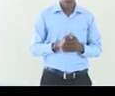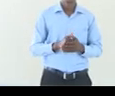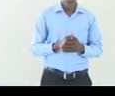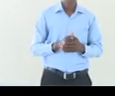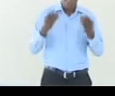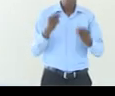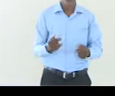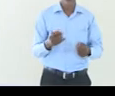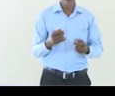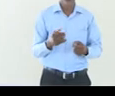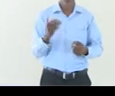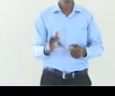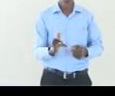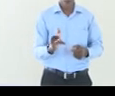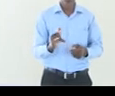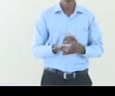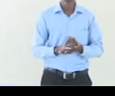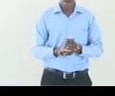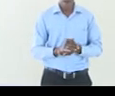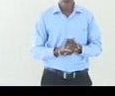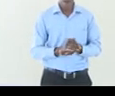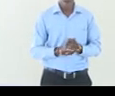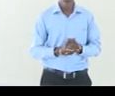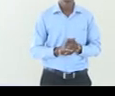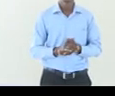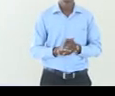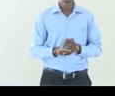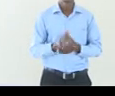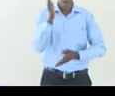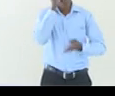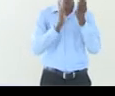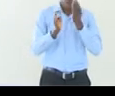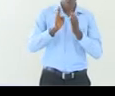easy, let's be more objective in the way we take this thing,